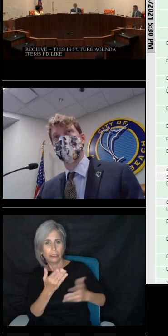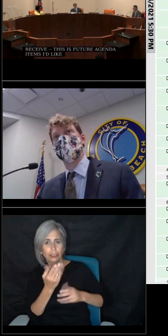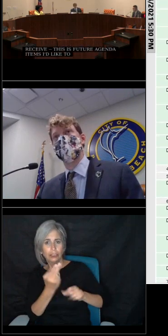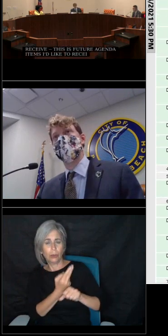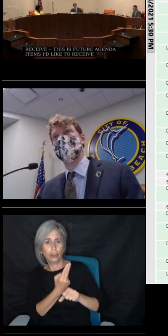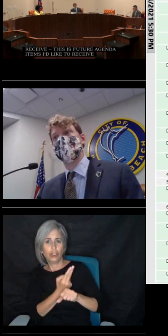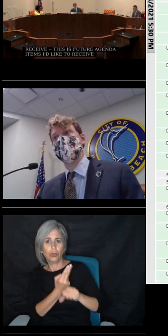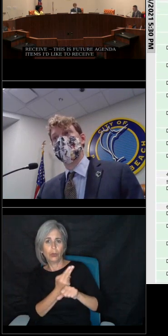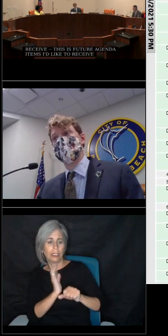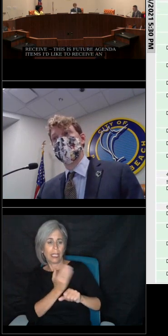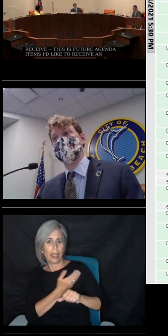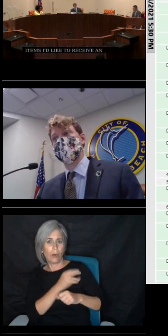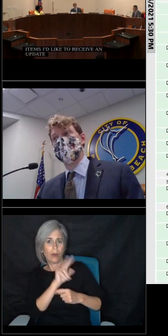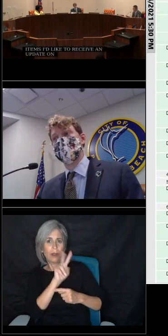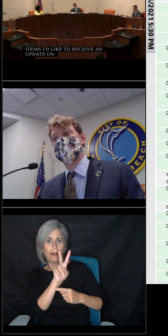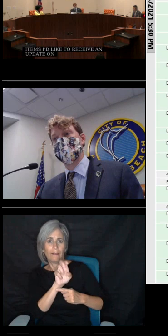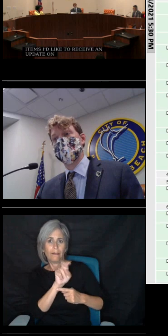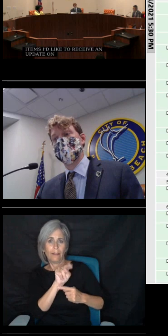our venues.